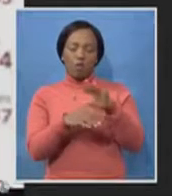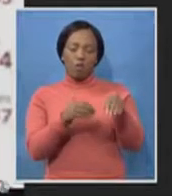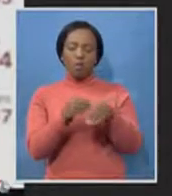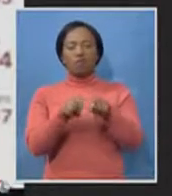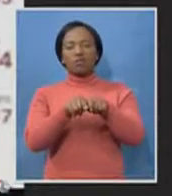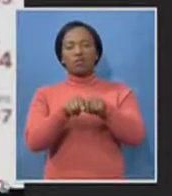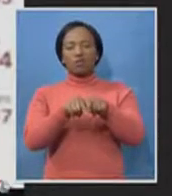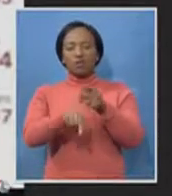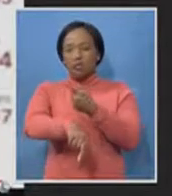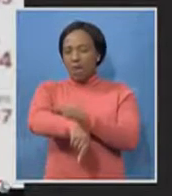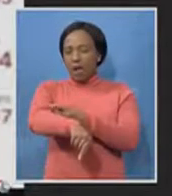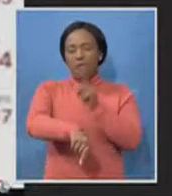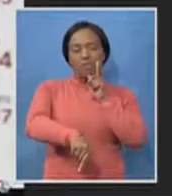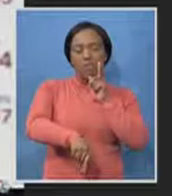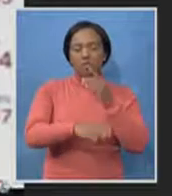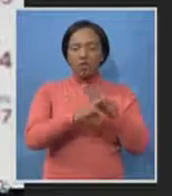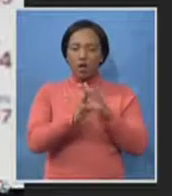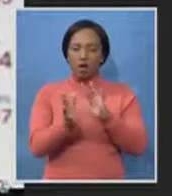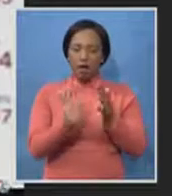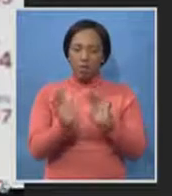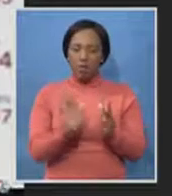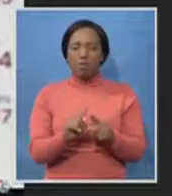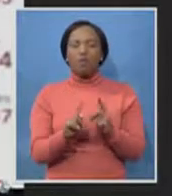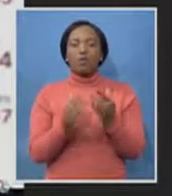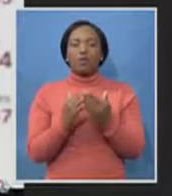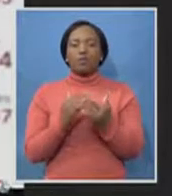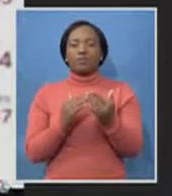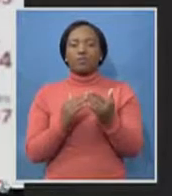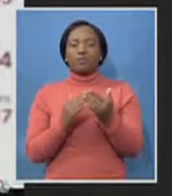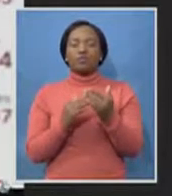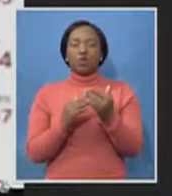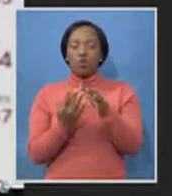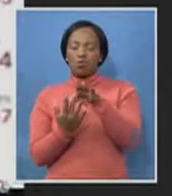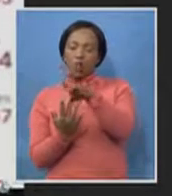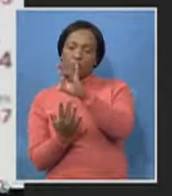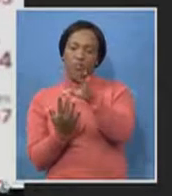these, promising options as possible, because,